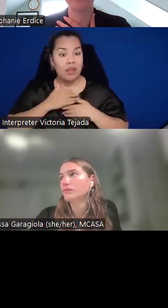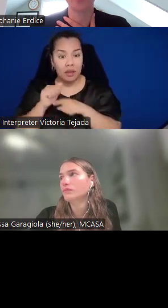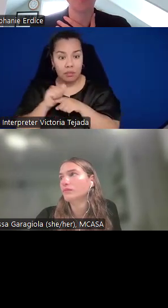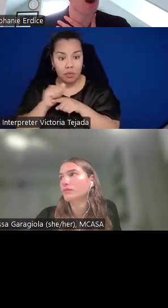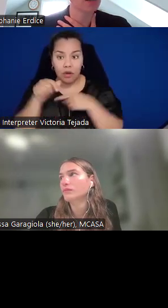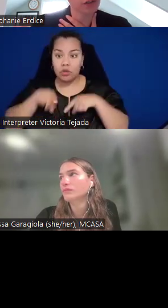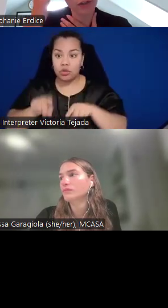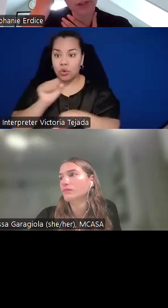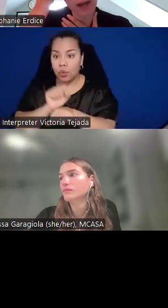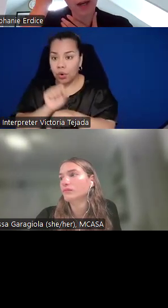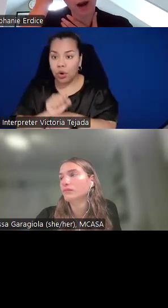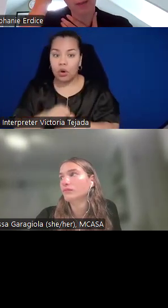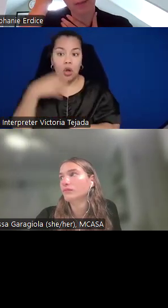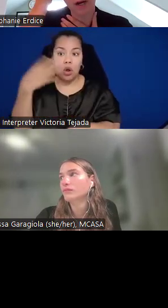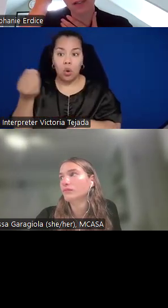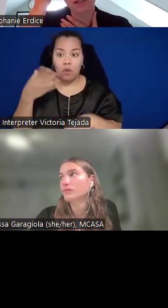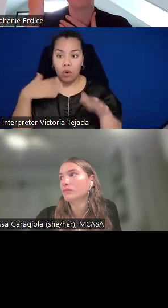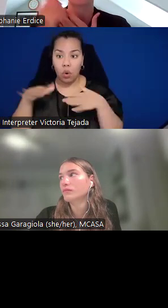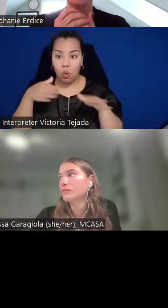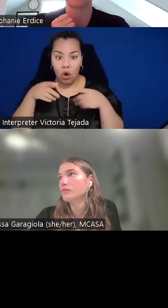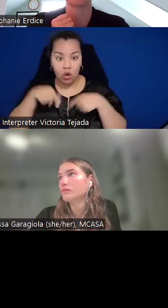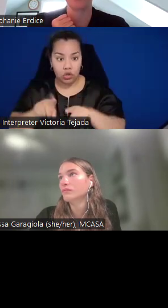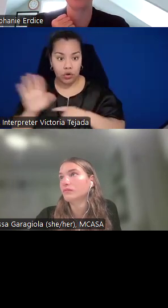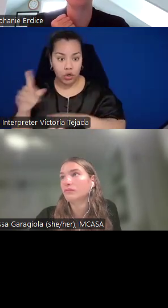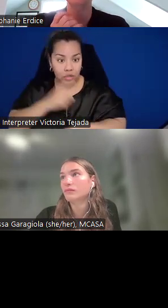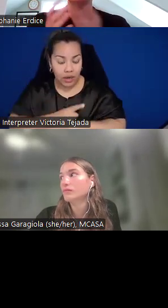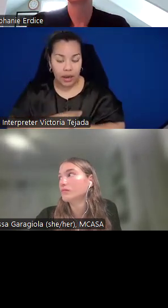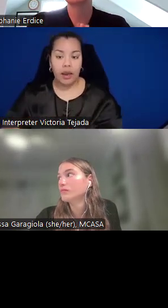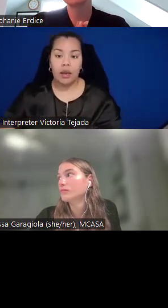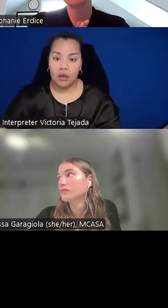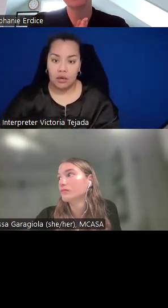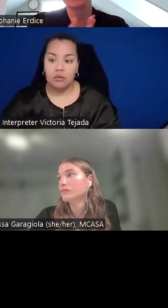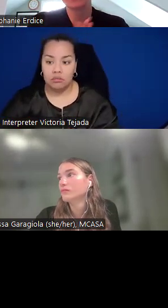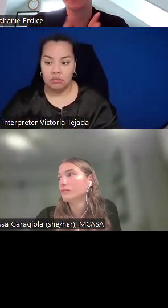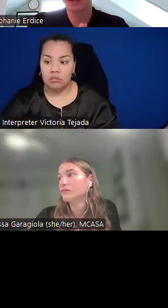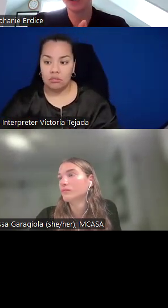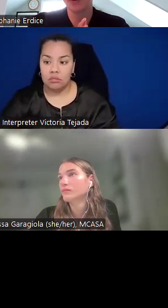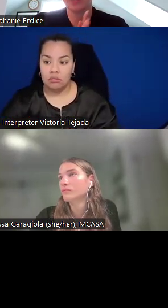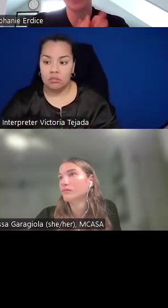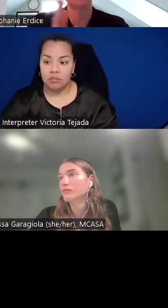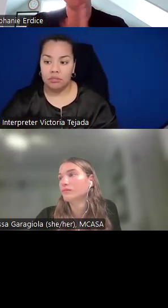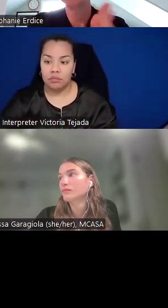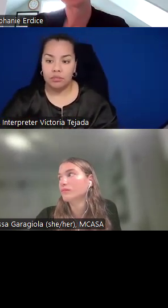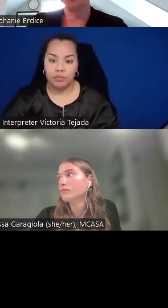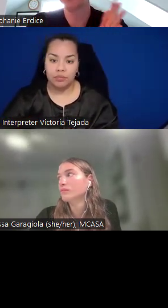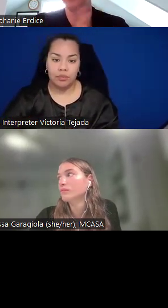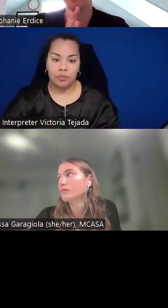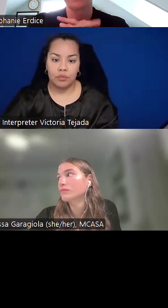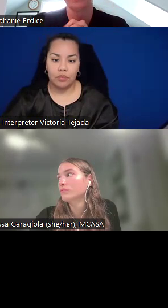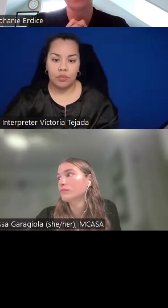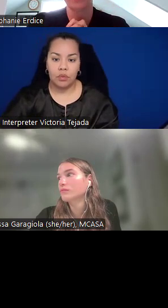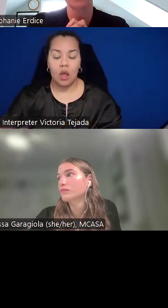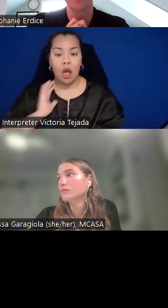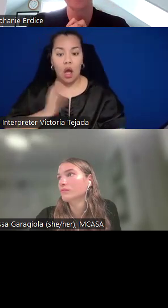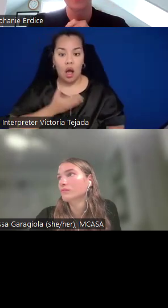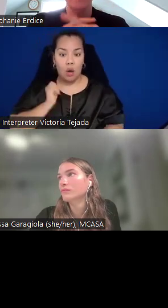work, going for a walk during your day. MCASA staff work a lot from home, so it's easy for me to take my lunch break and go for a quick